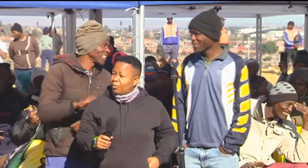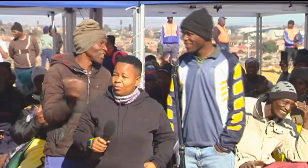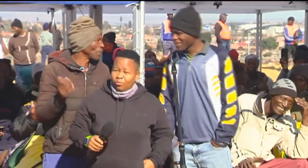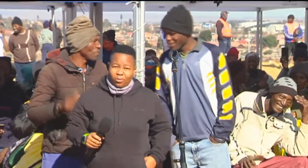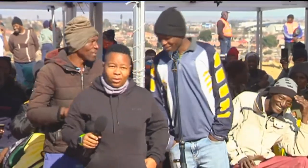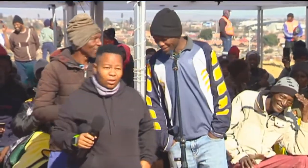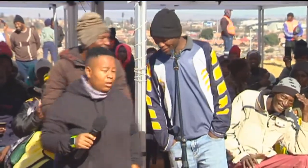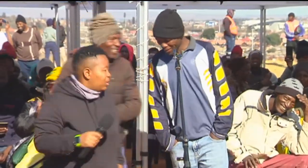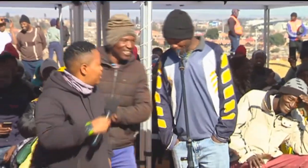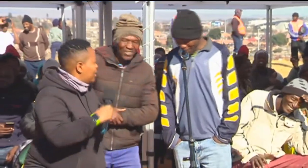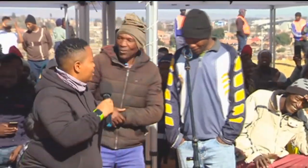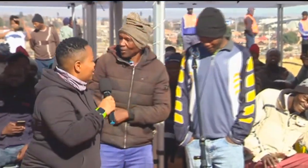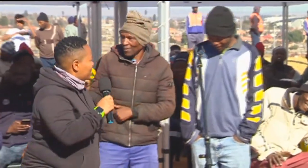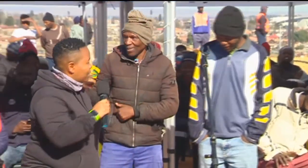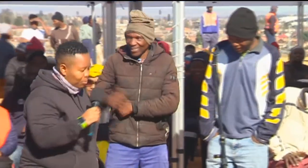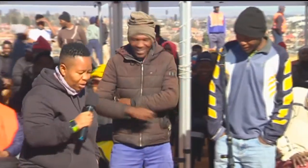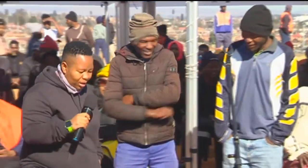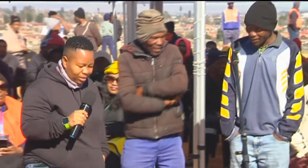Olandelayo